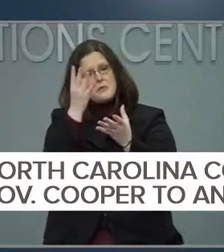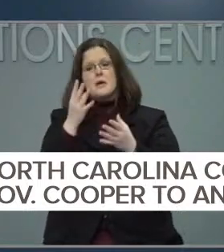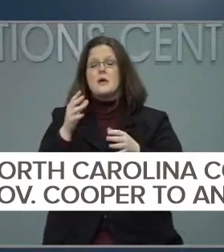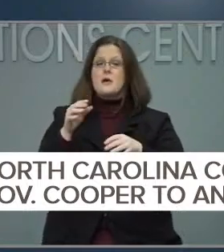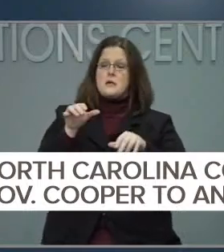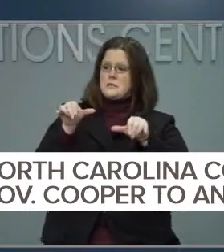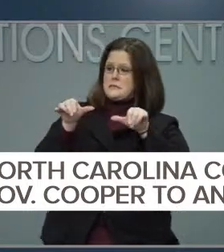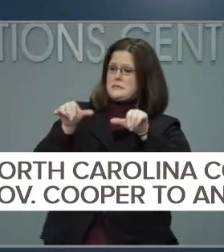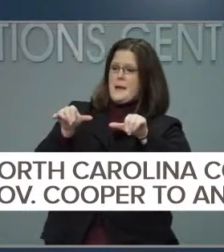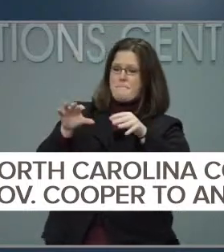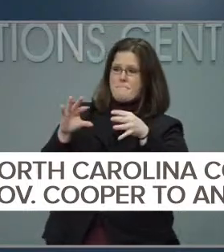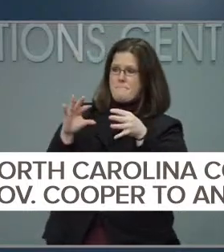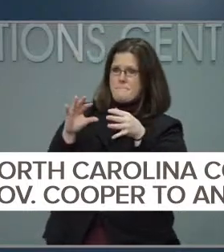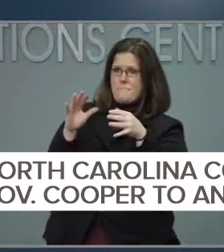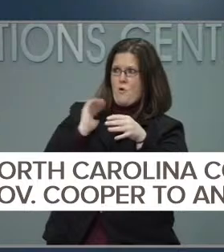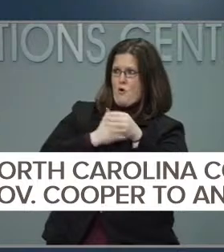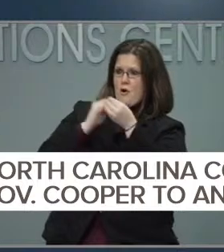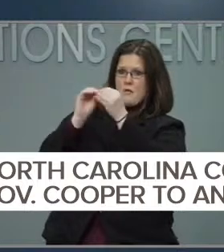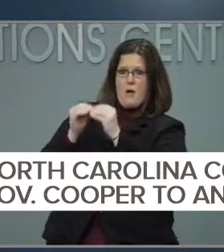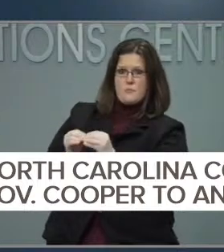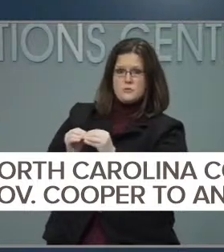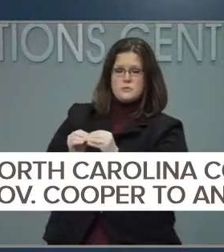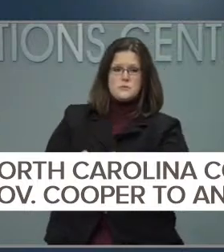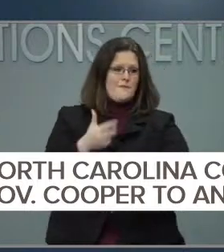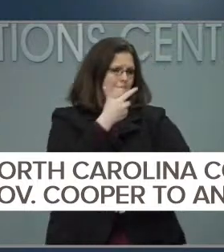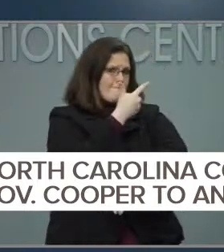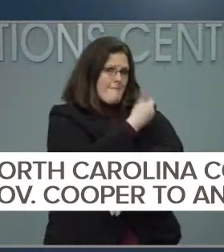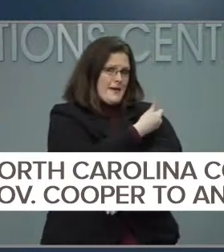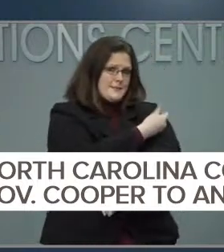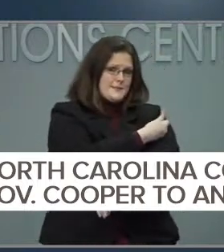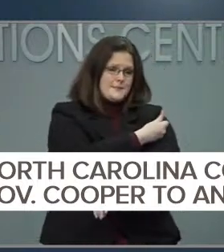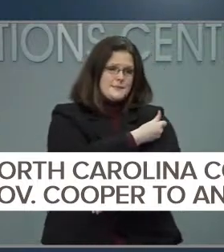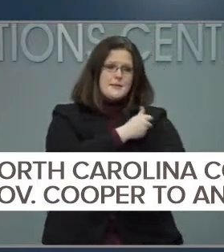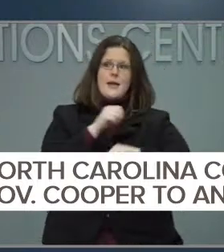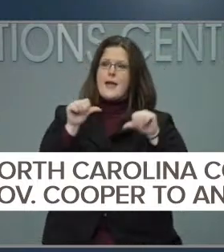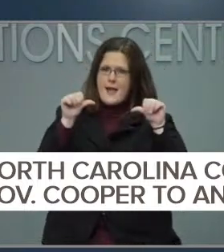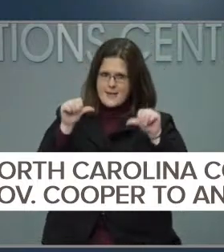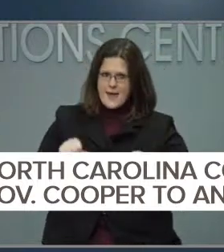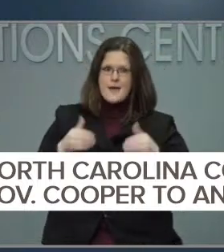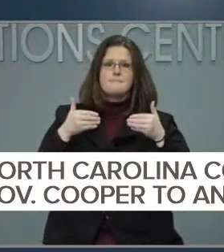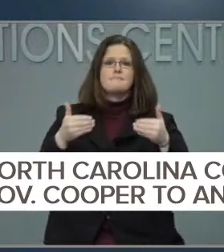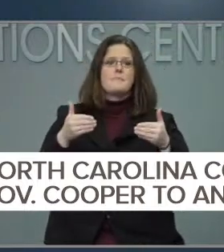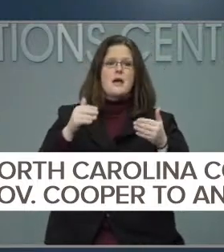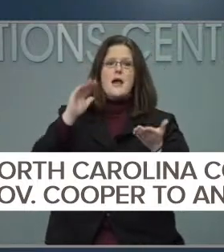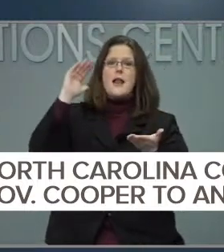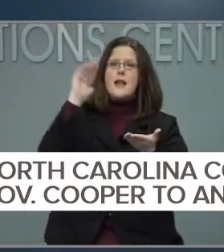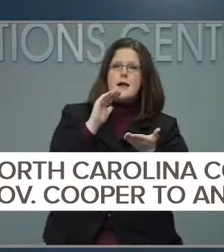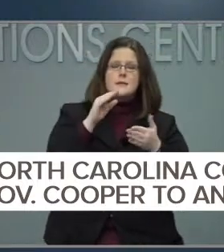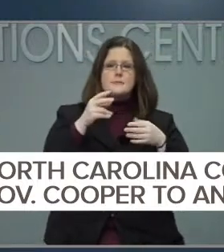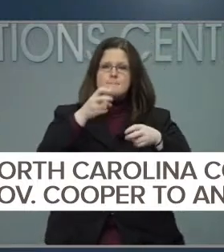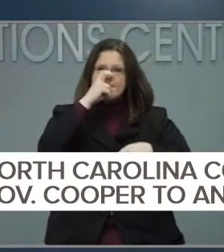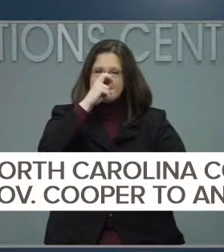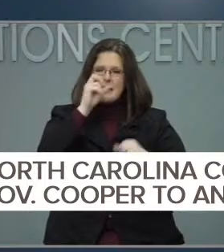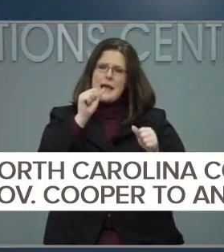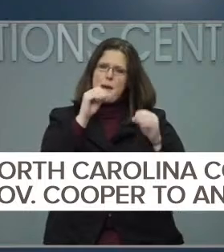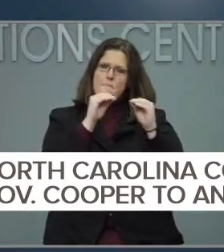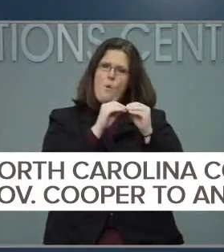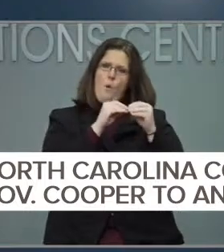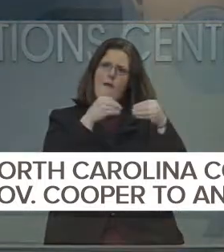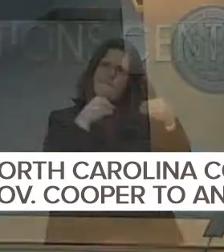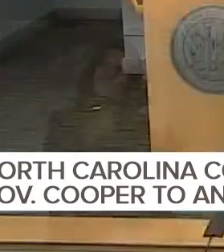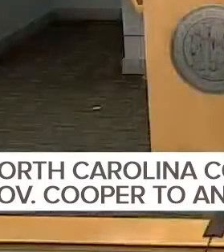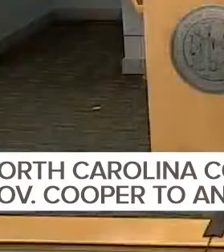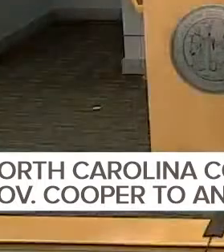in a good place, we can lift mandatory social distancing, capacity, and mass gathering restrictions on June the